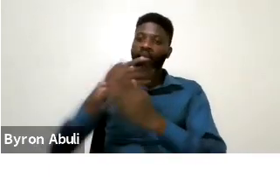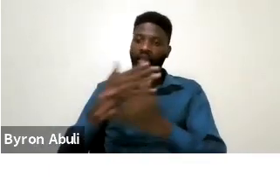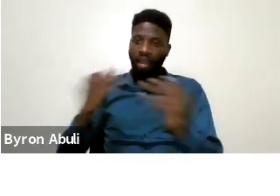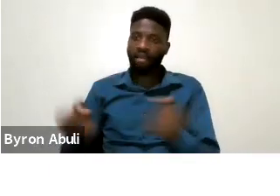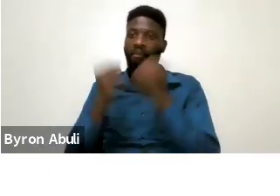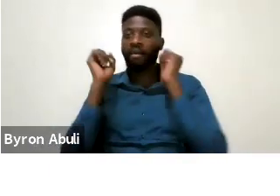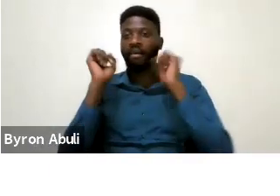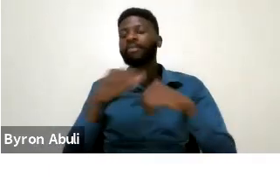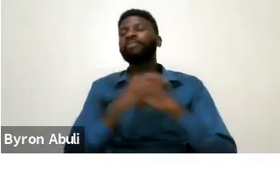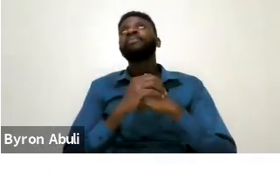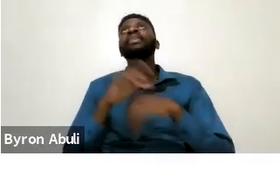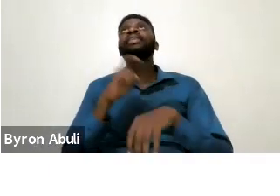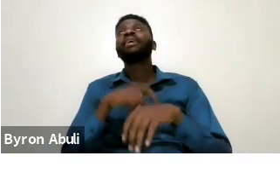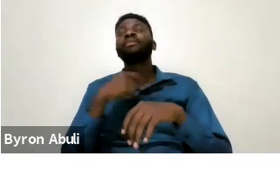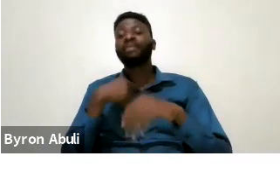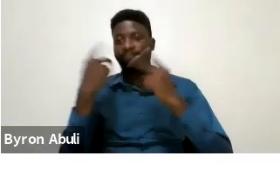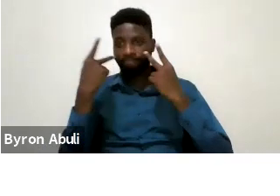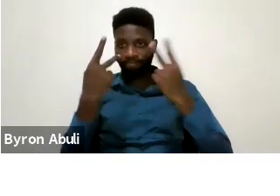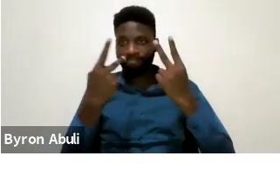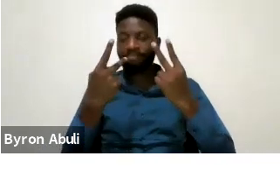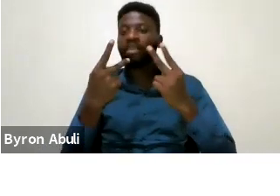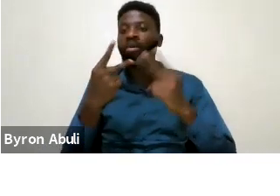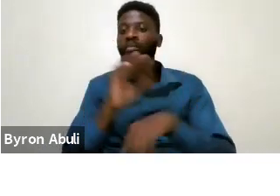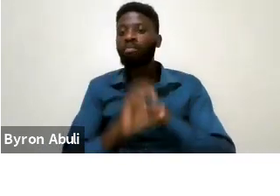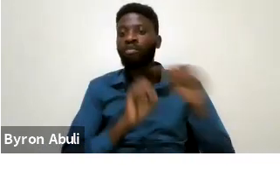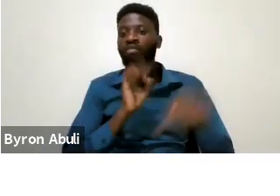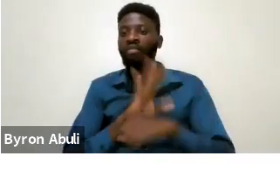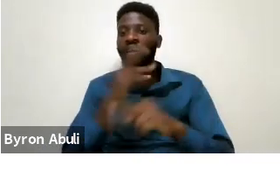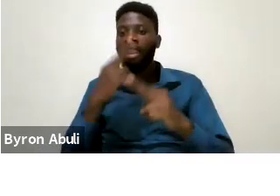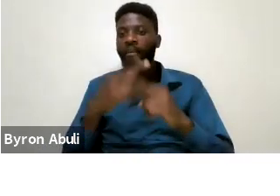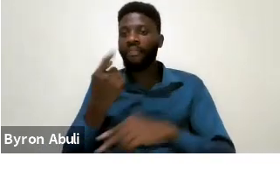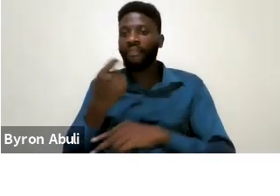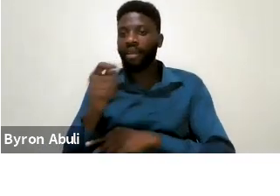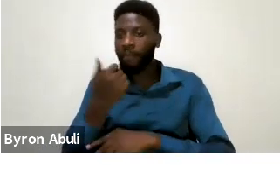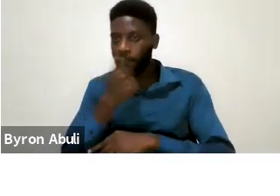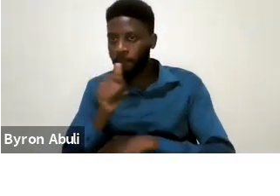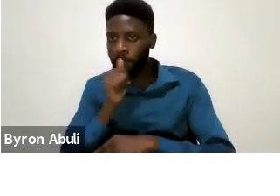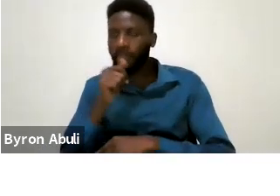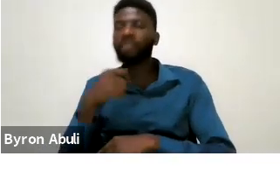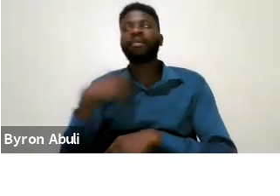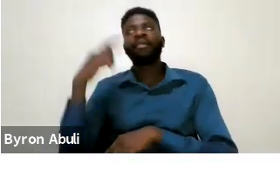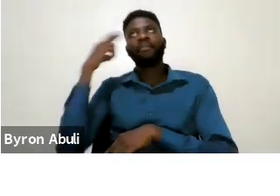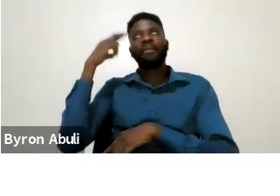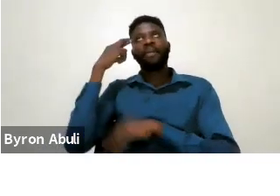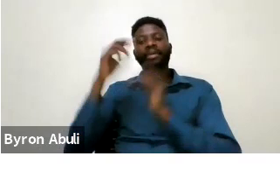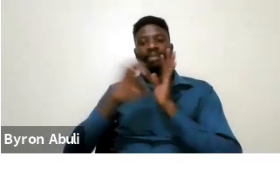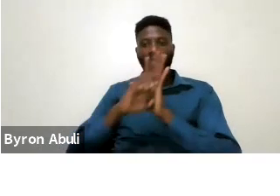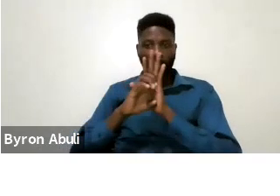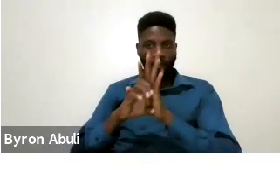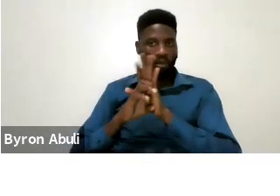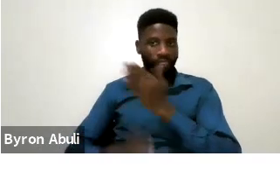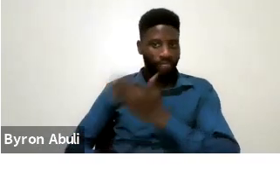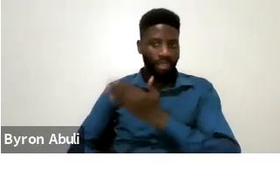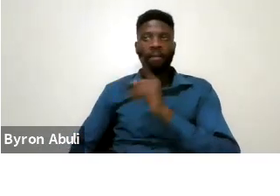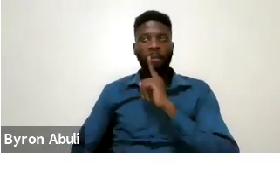that, The Secret on Netflix, I remember an example of being given that you're driving into a mall, and